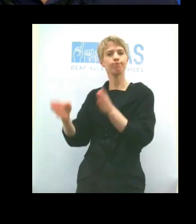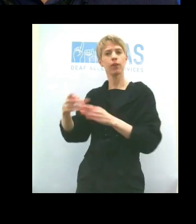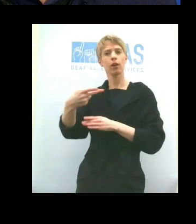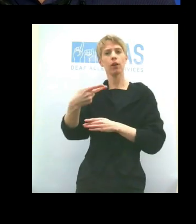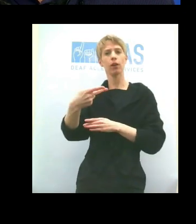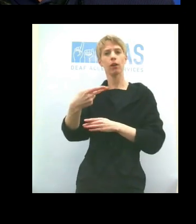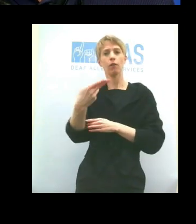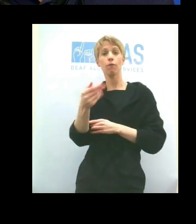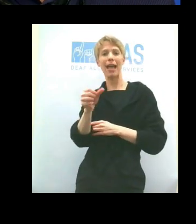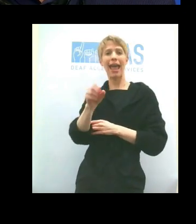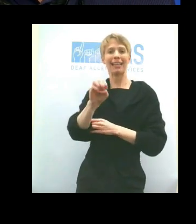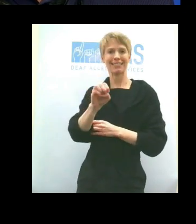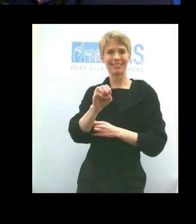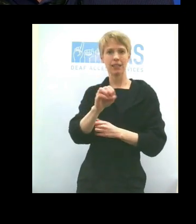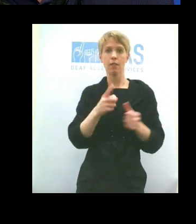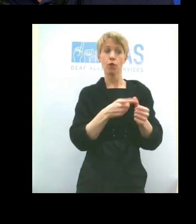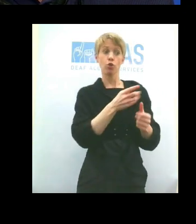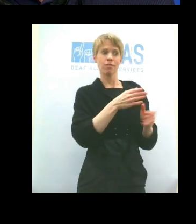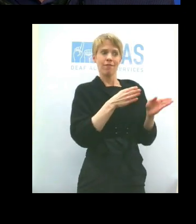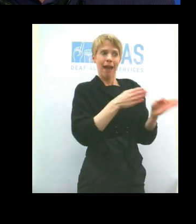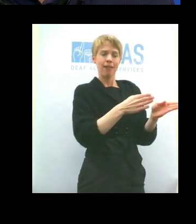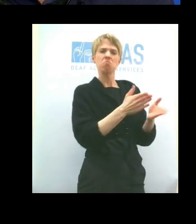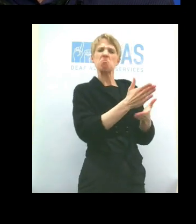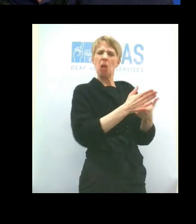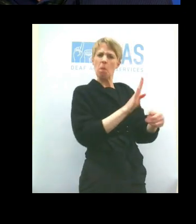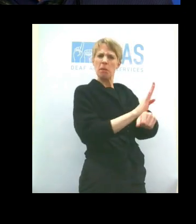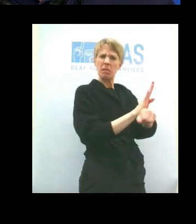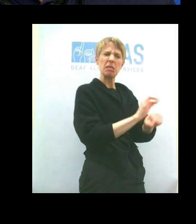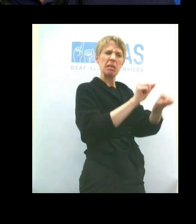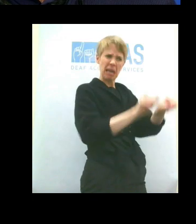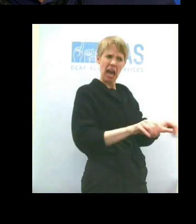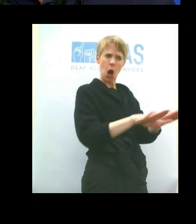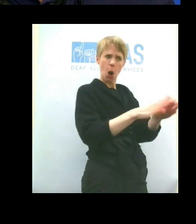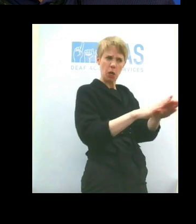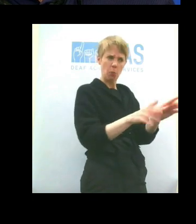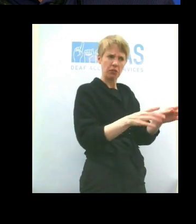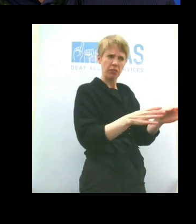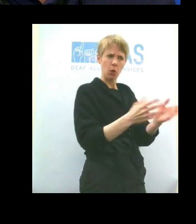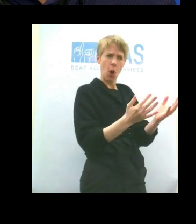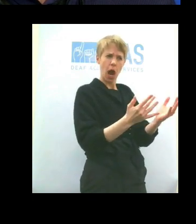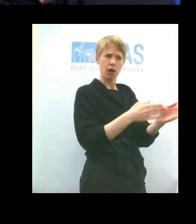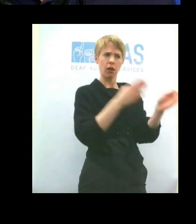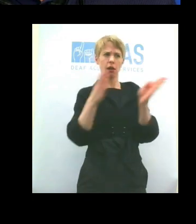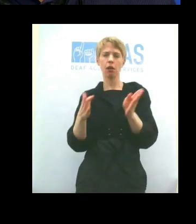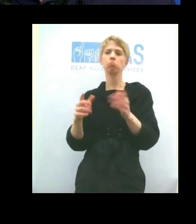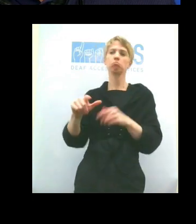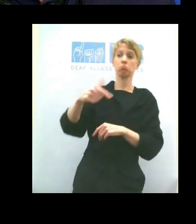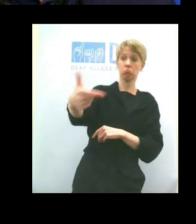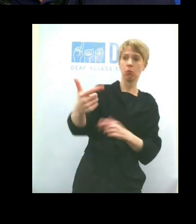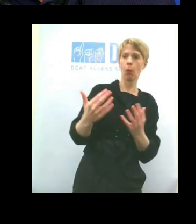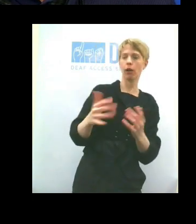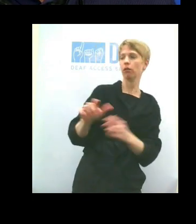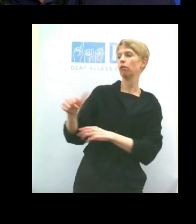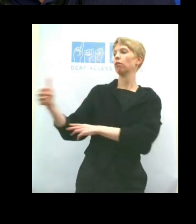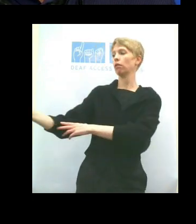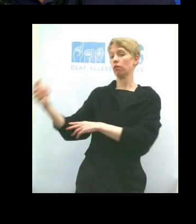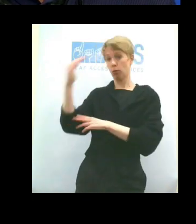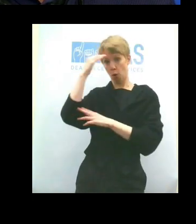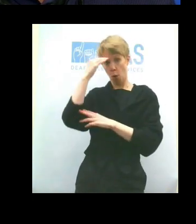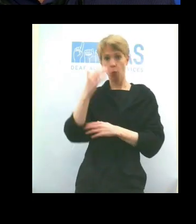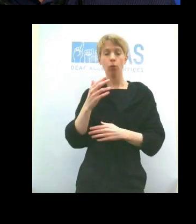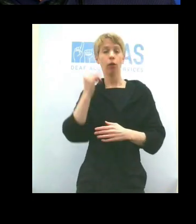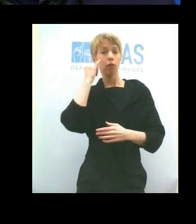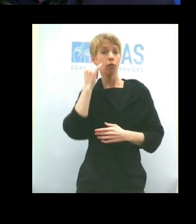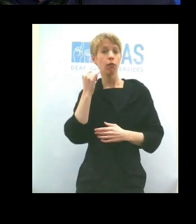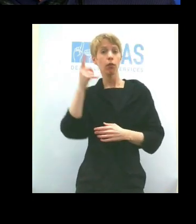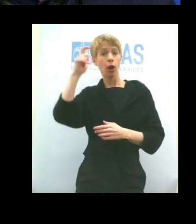need to do to ensure that you can reopen. Because when we announce reopenings, it just doesn't mean businesses can reopen as they want. They have to follow the standards set by New York